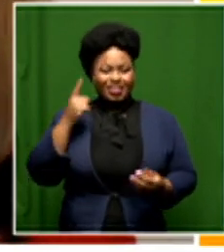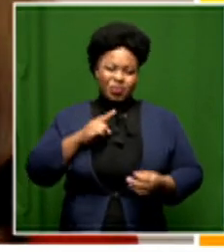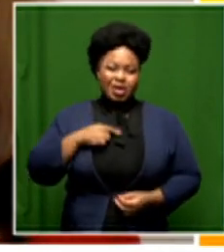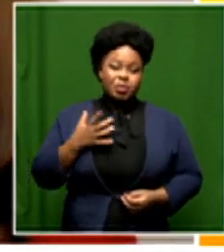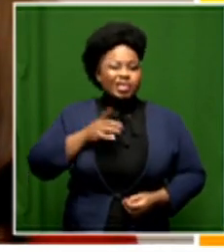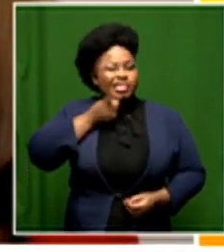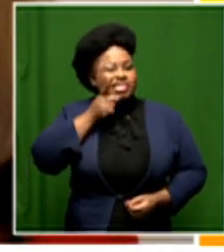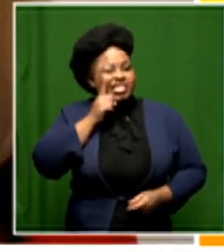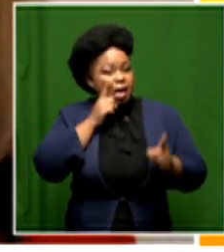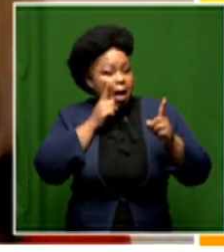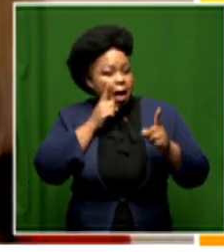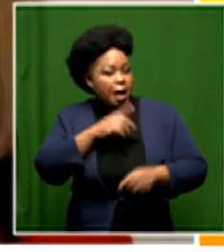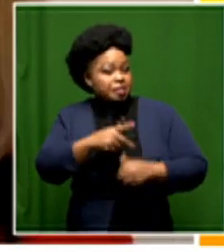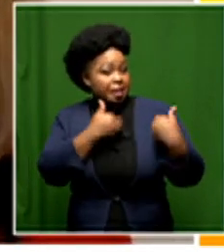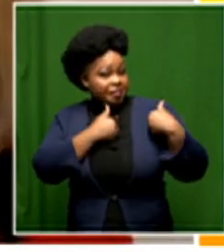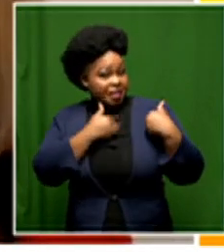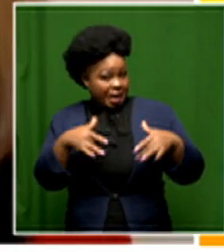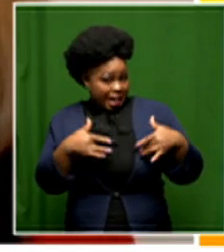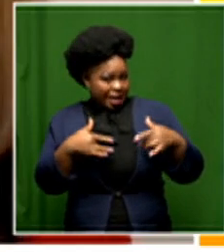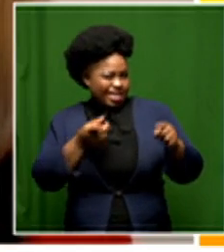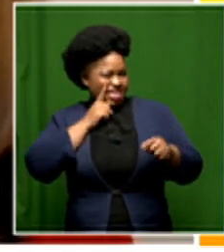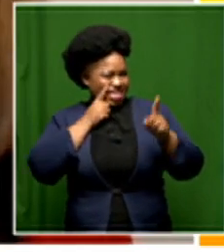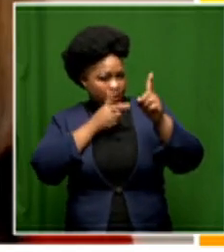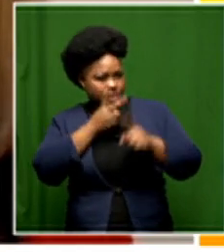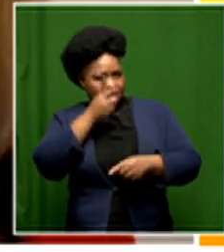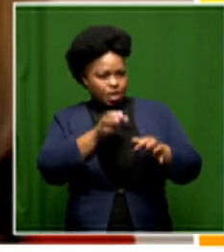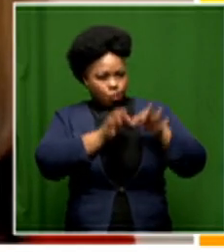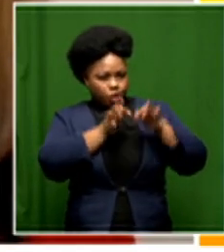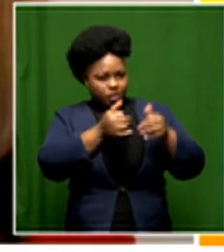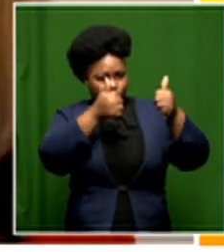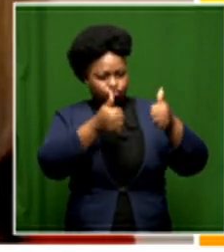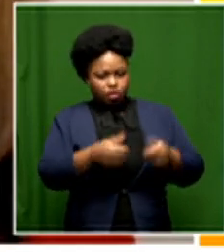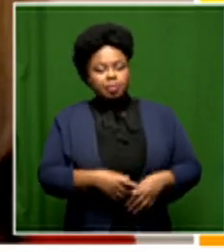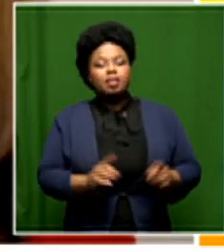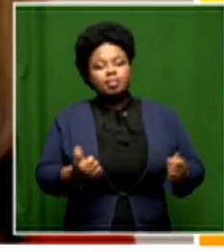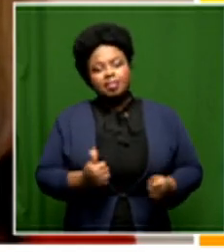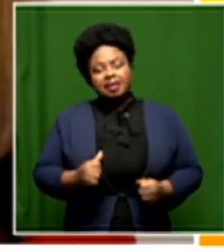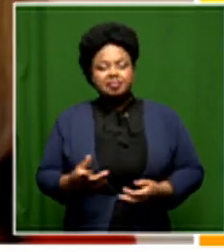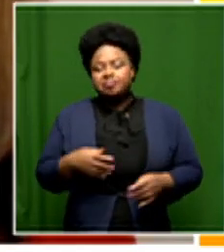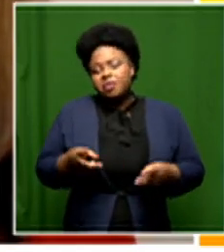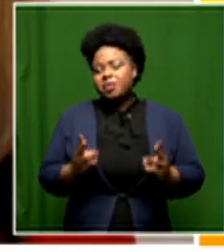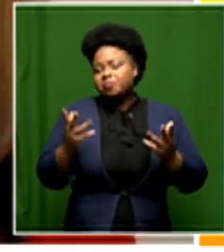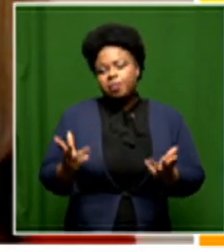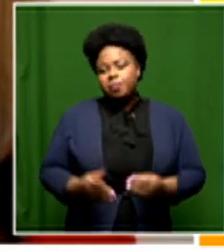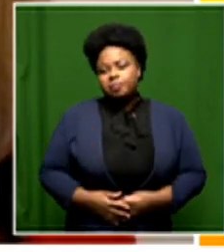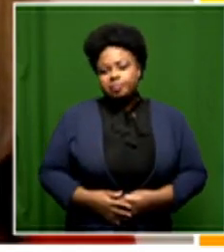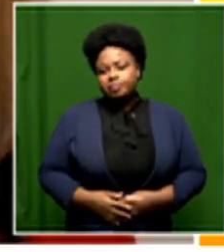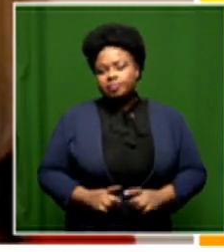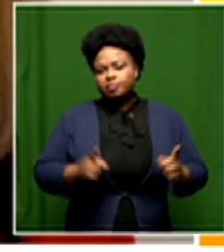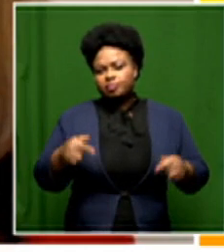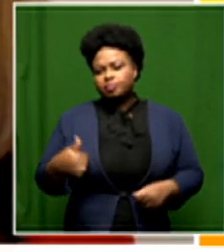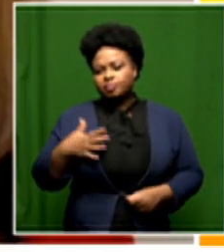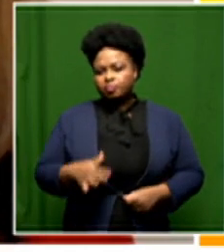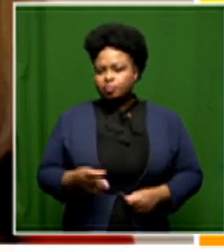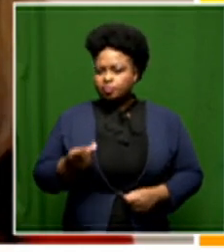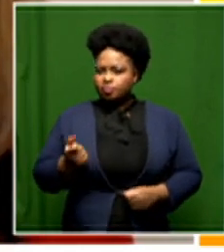just want to see, is it safe? Do they survive? Let's test them first. But that's that's the way things go. I just want to